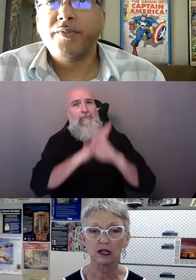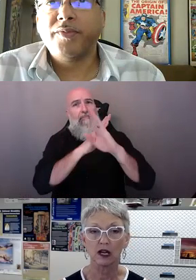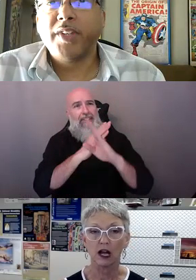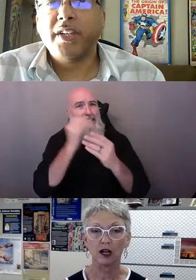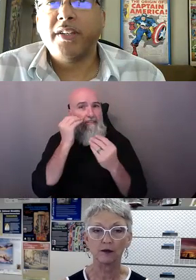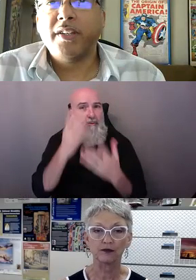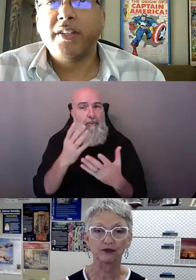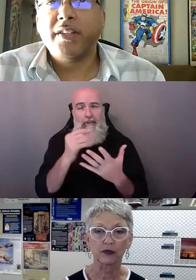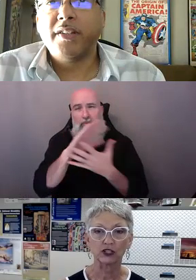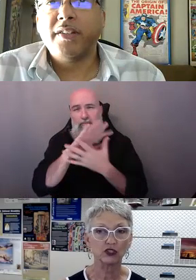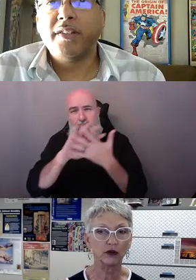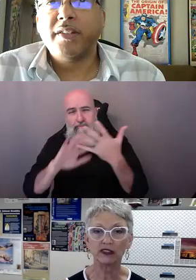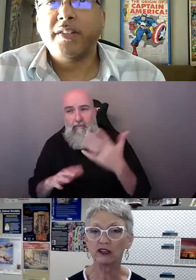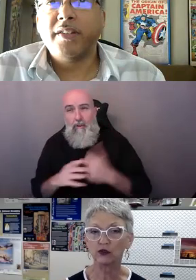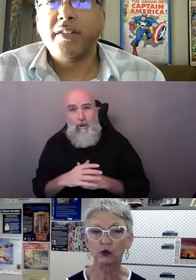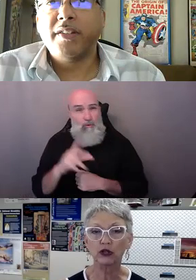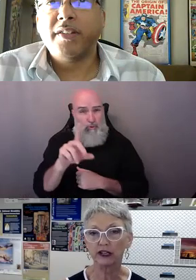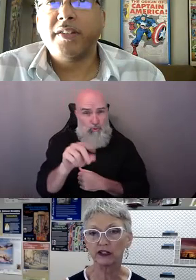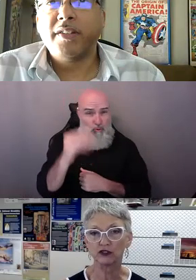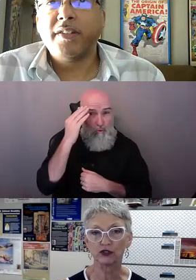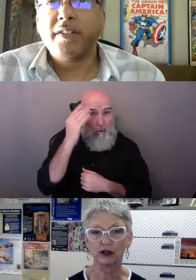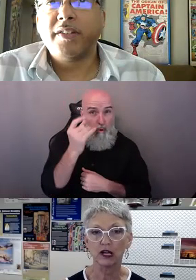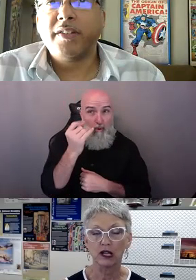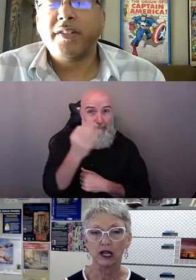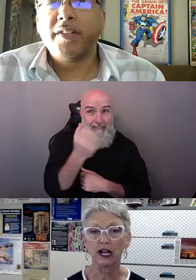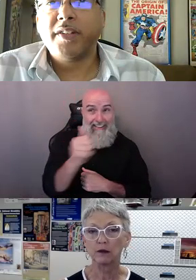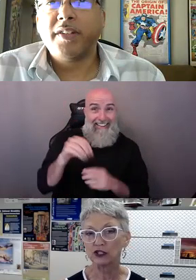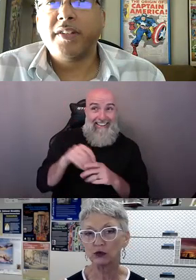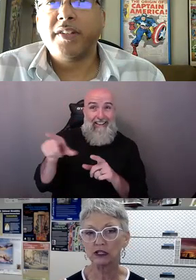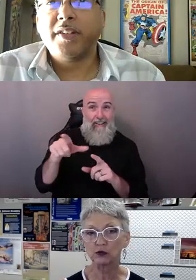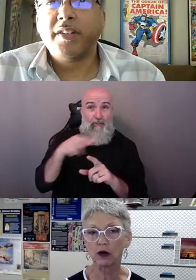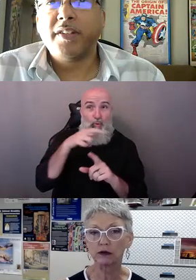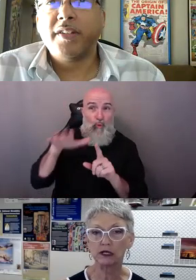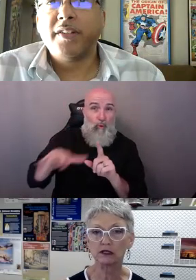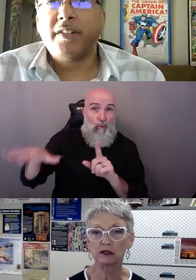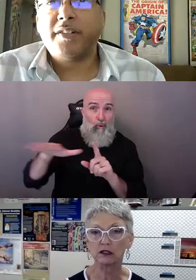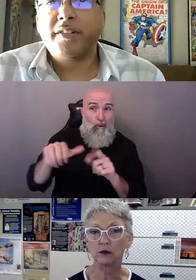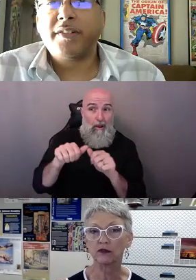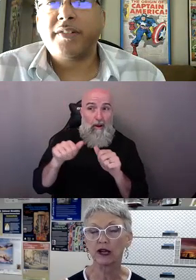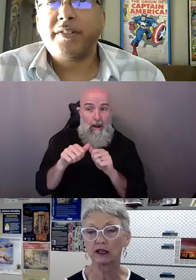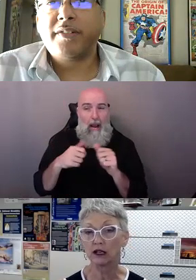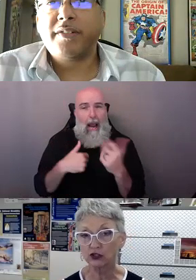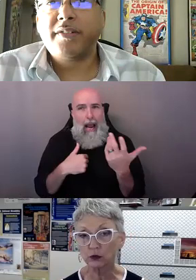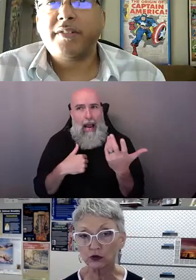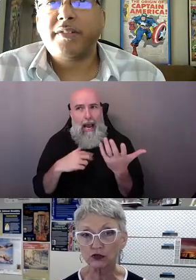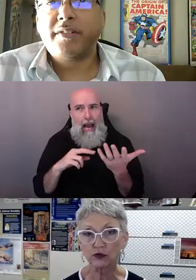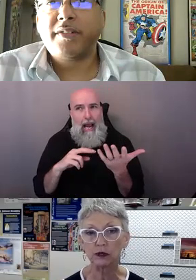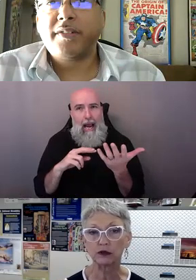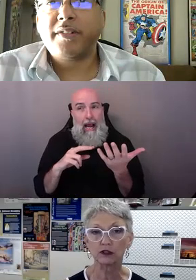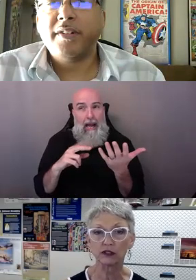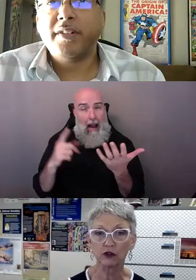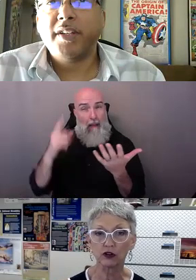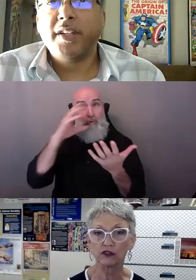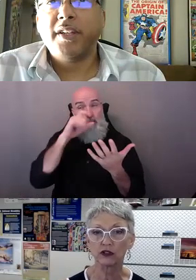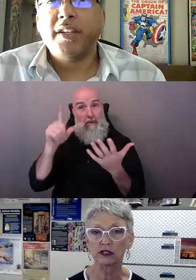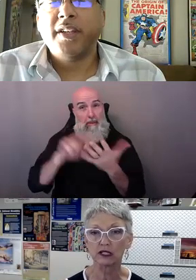variants? Do you know anything if the rural areas are, and I'm assuming this probably means, you know, providing interpreters for people